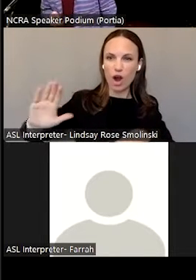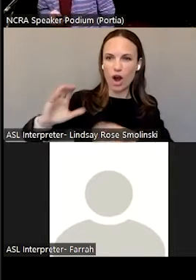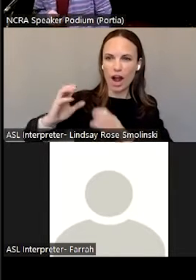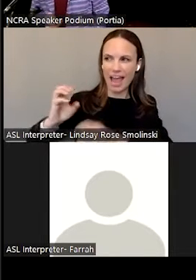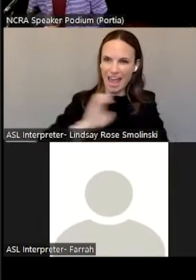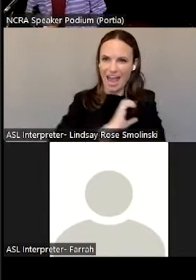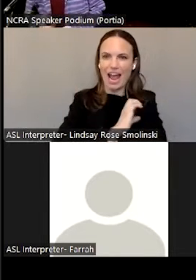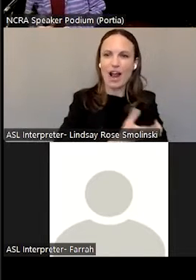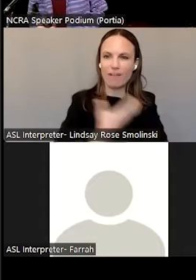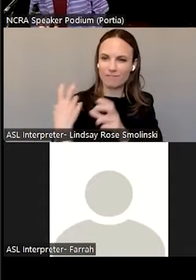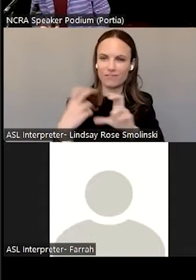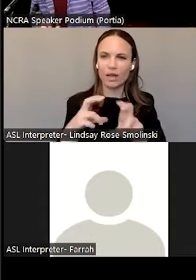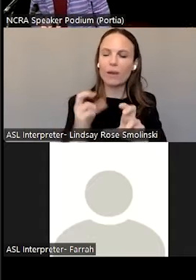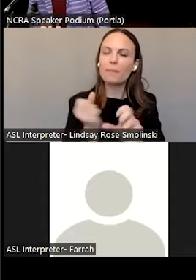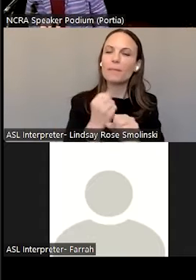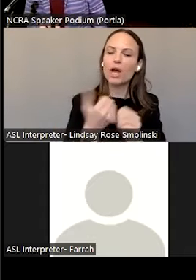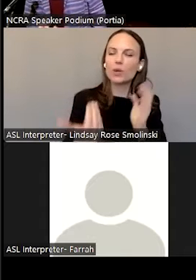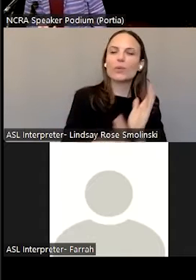create something new, beautiful.